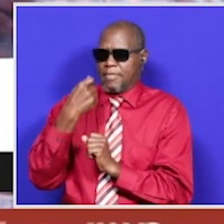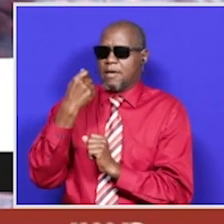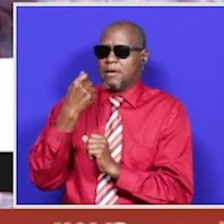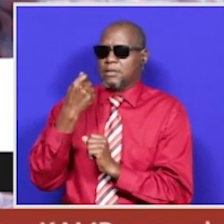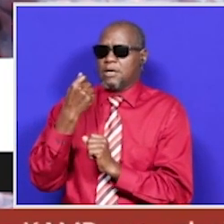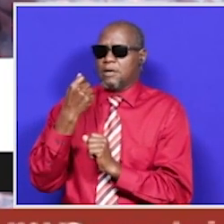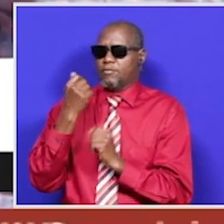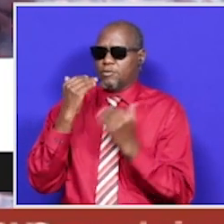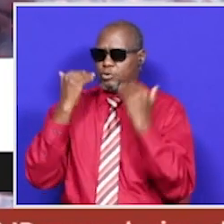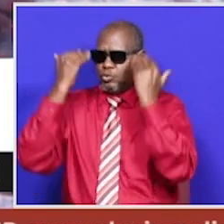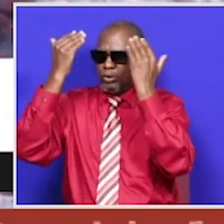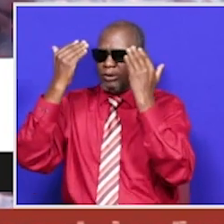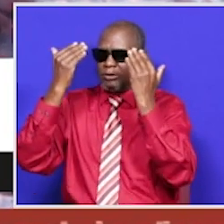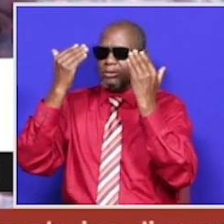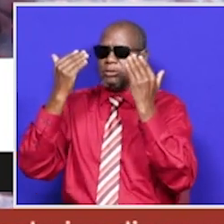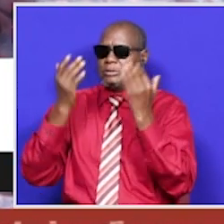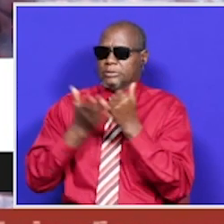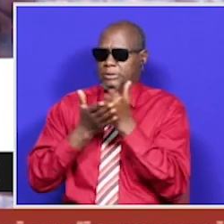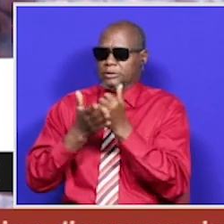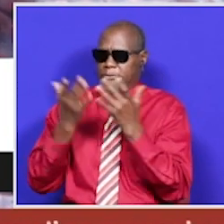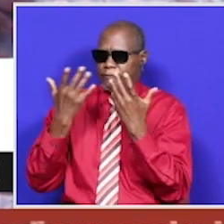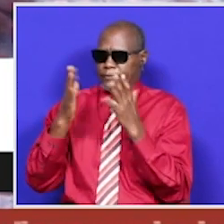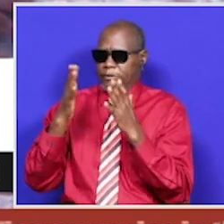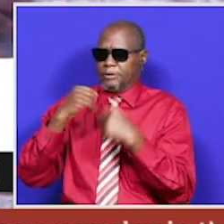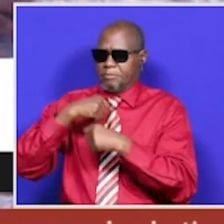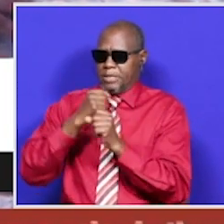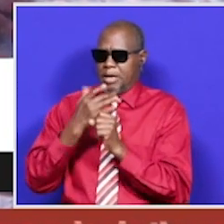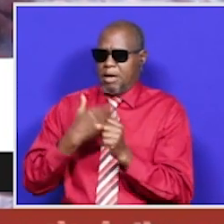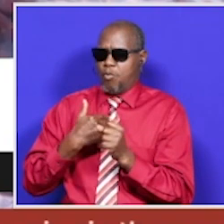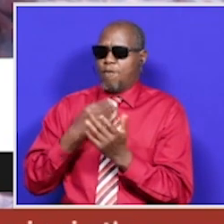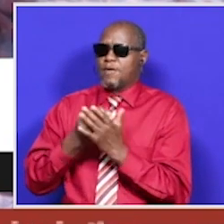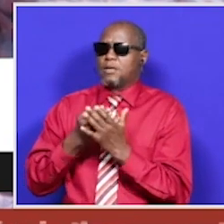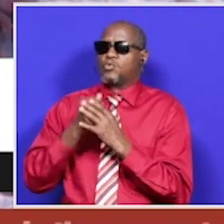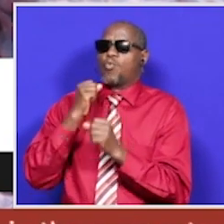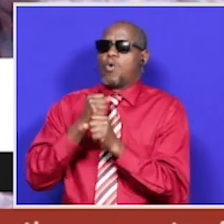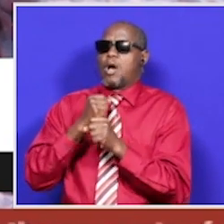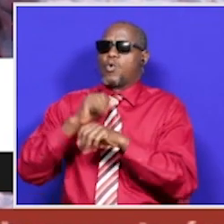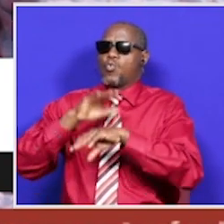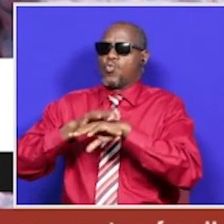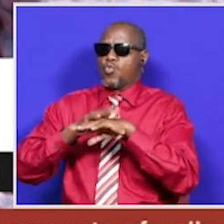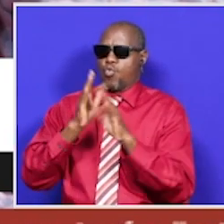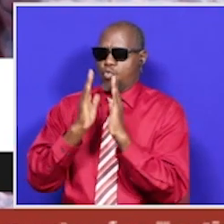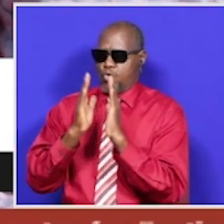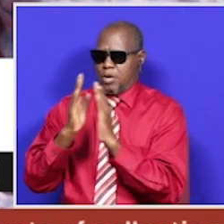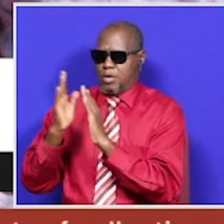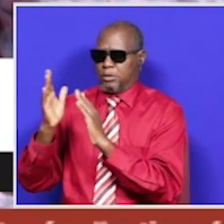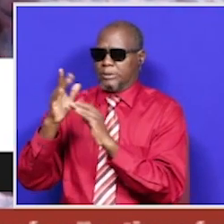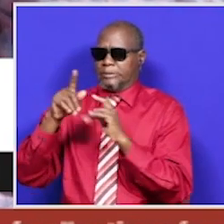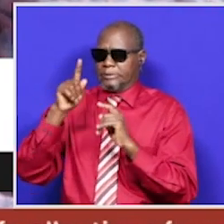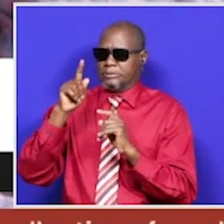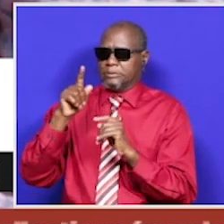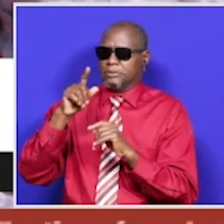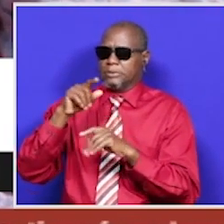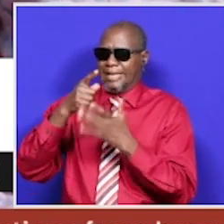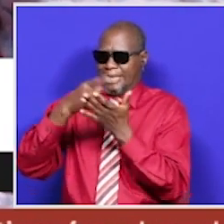distress, put our finances in good working order, and established the necessary conditions